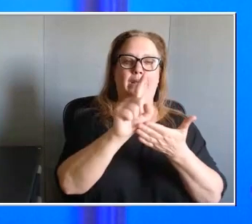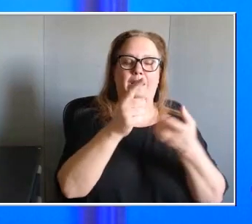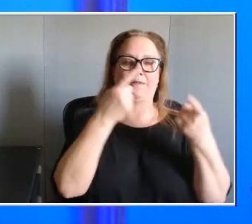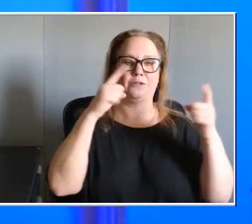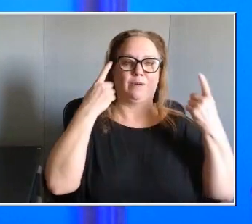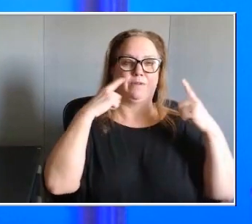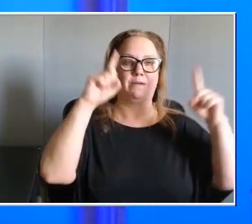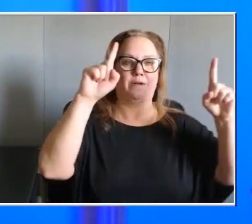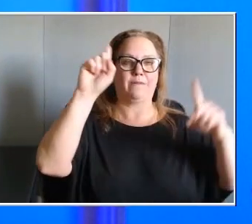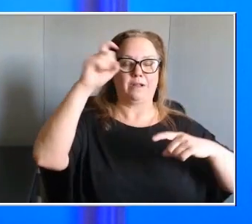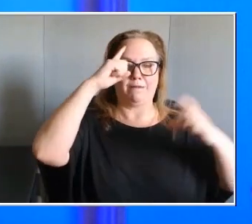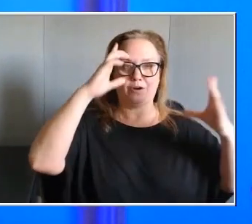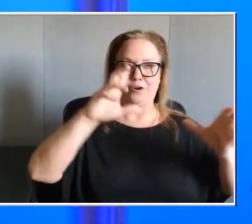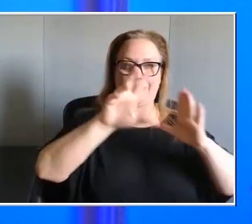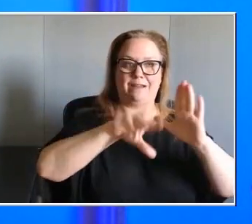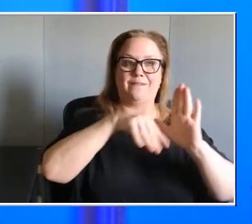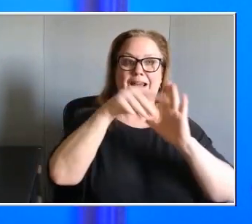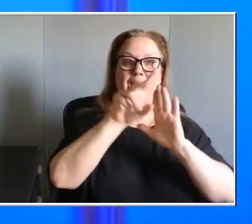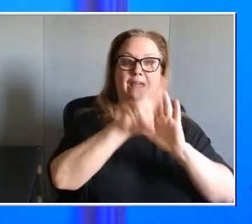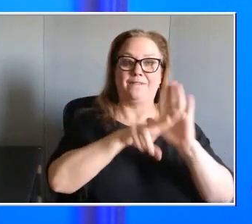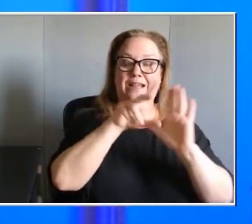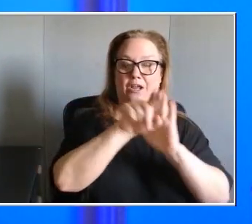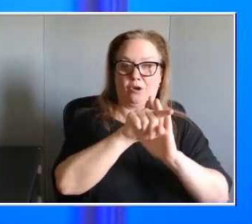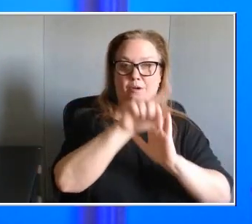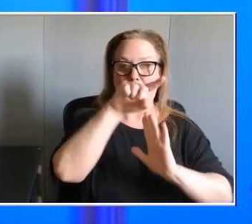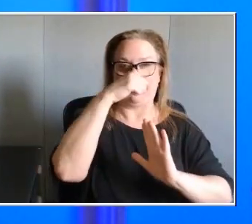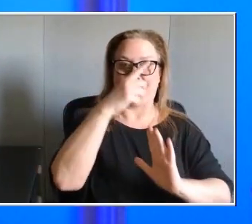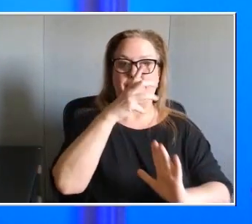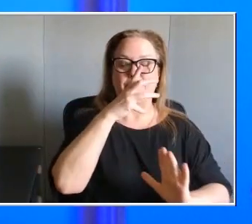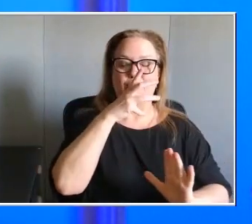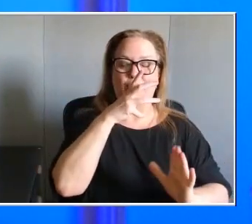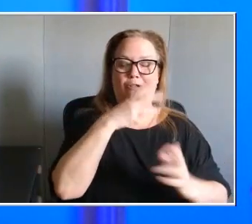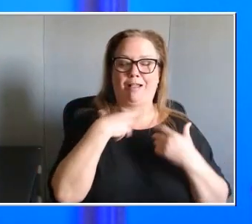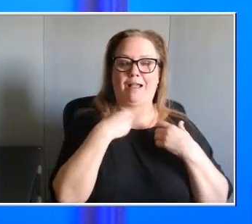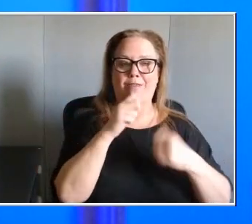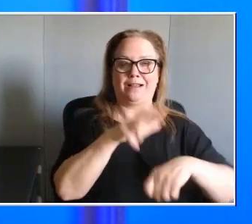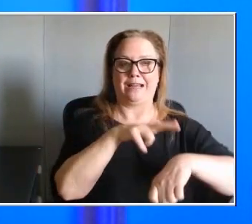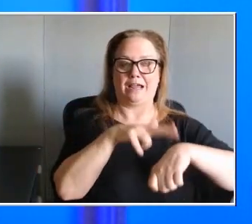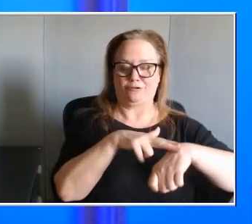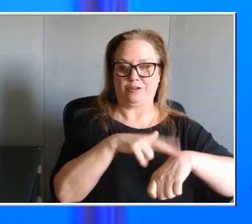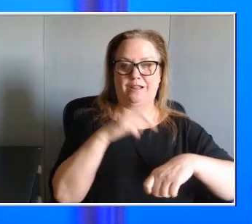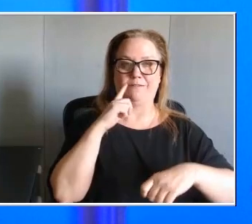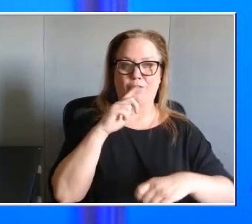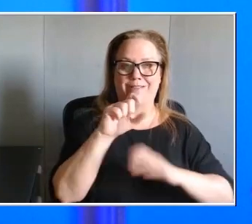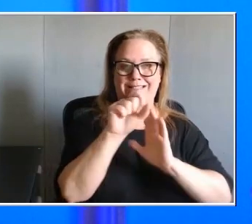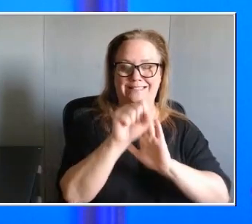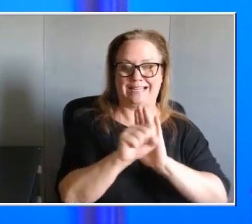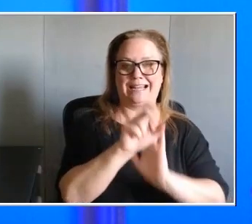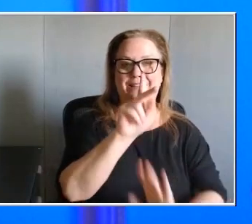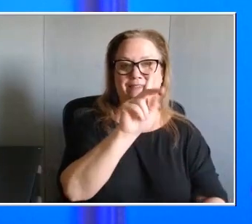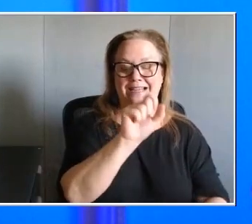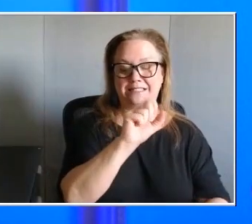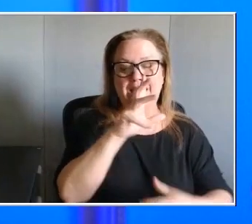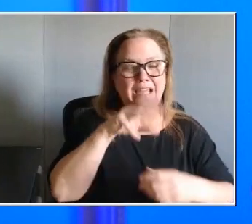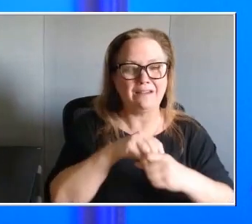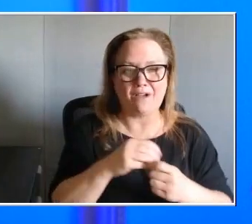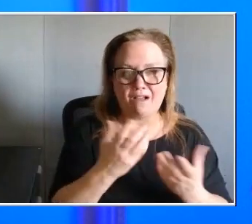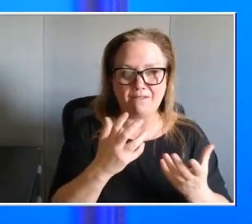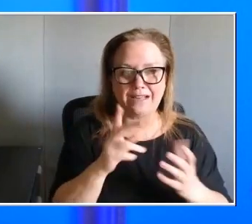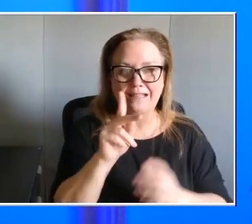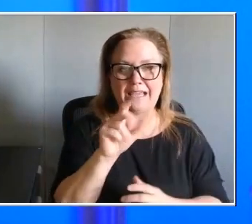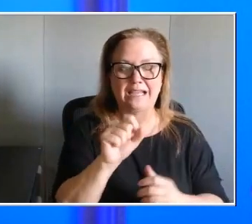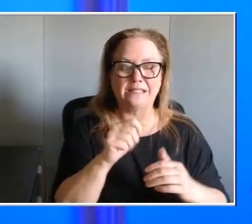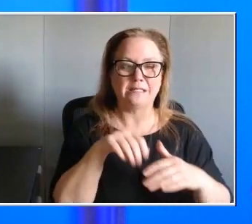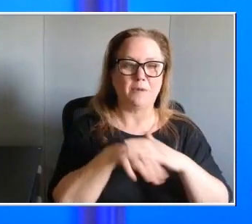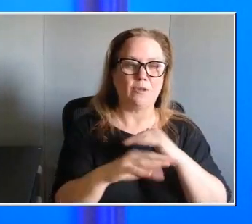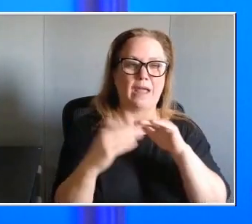from the governor and a video about this being Black Maternal Health Week nationally and for the state of Kansas. And get involved in the Kansas Birth Equity Network.